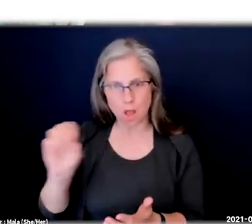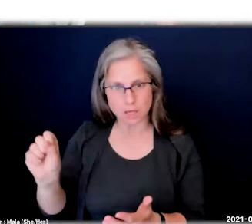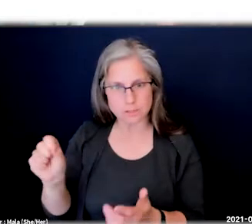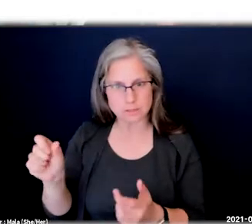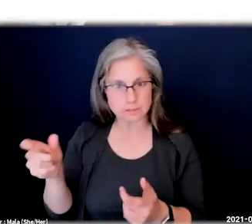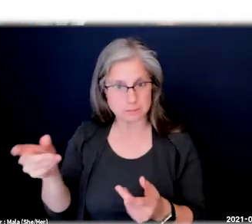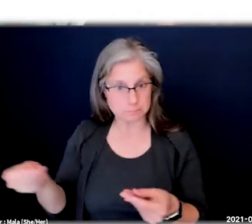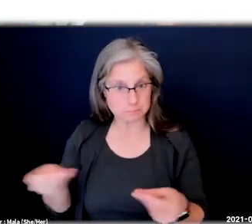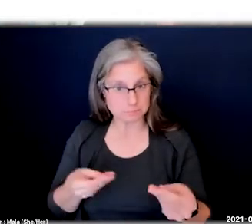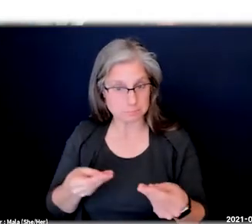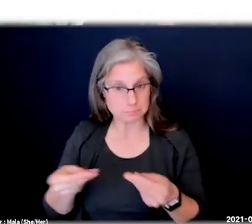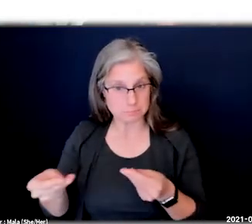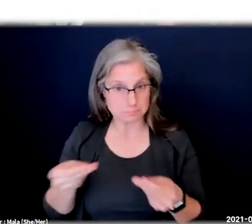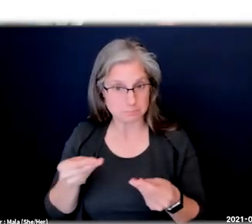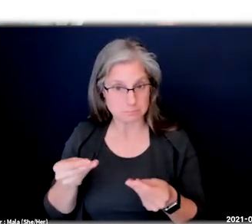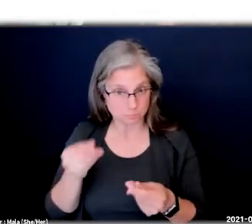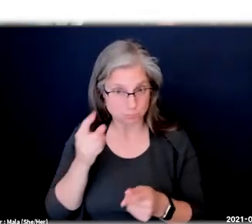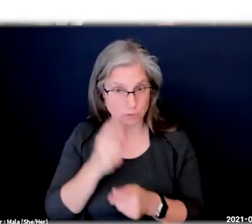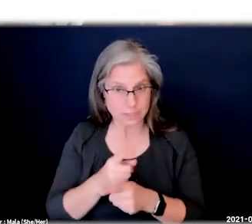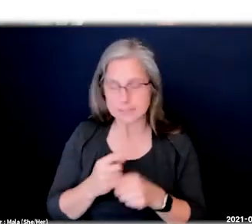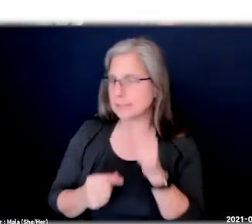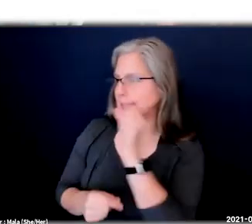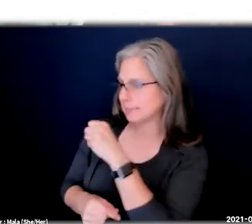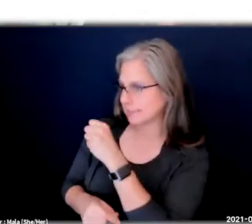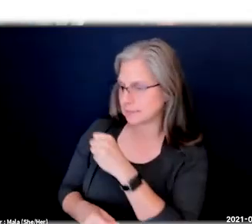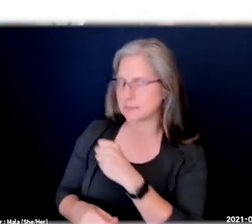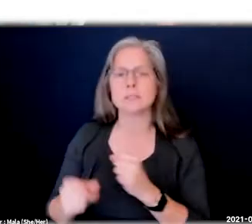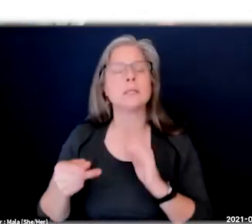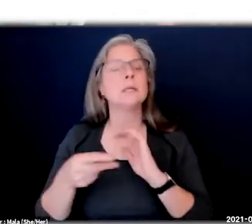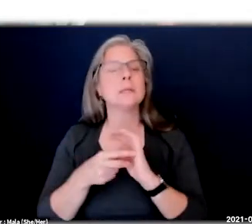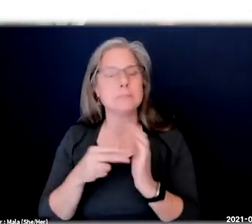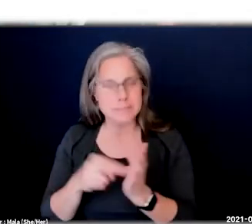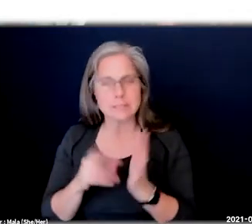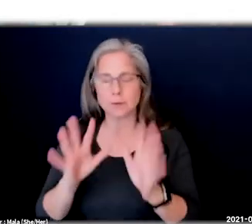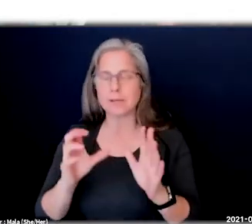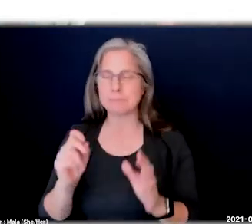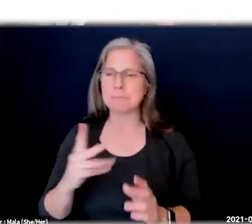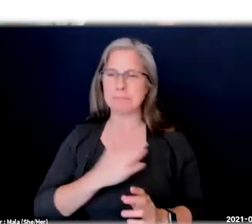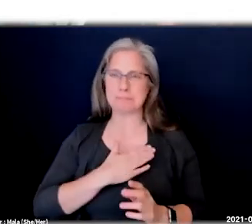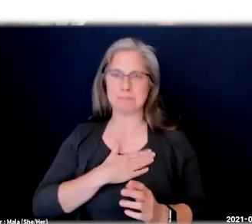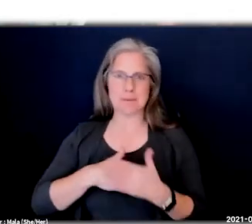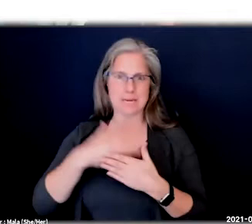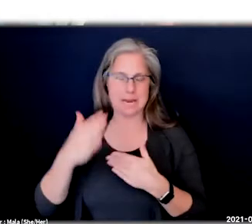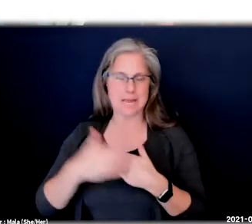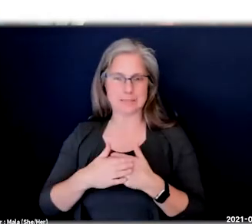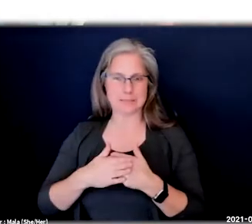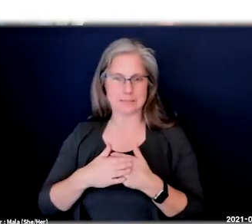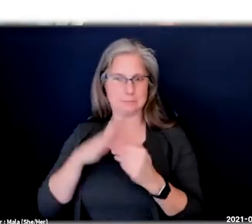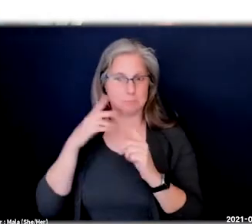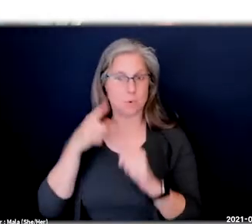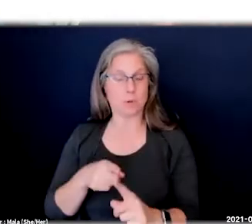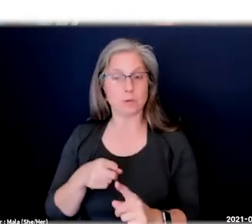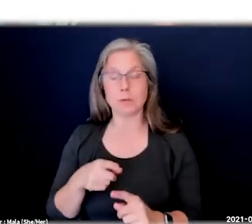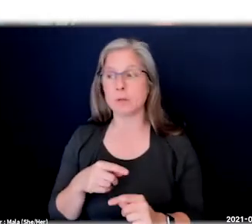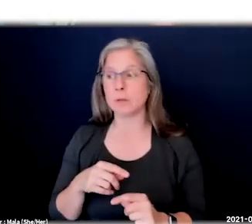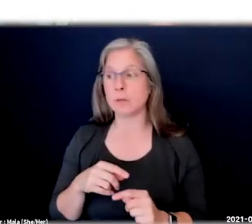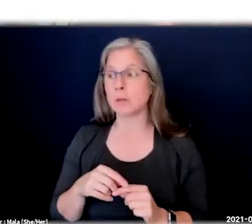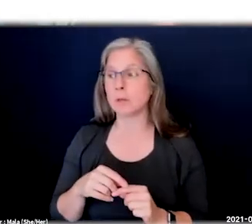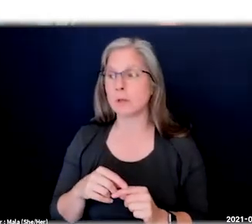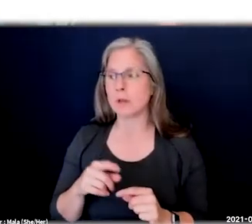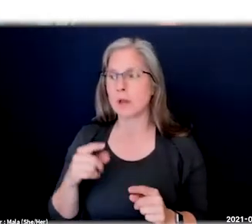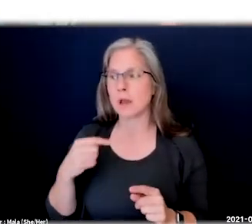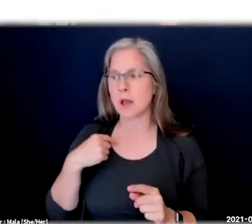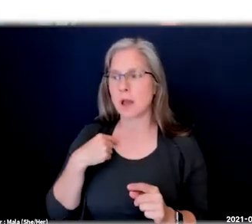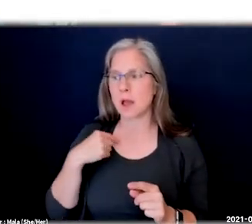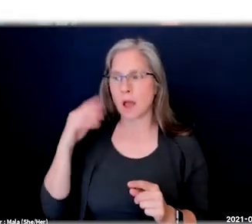That's right. Yes. So, which brings me to my next point, that I know that